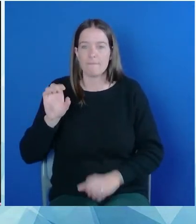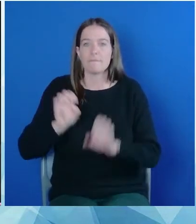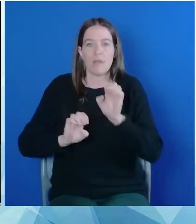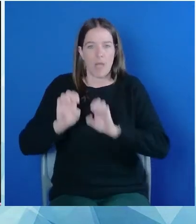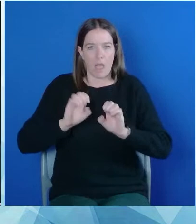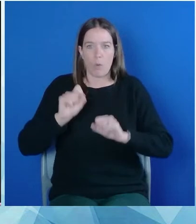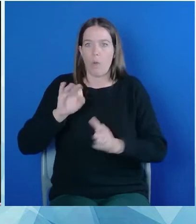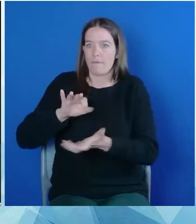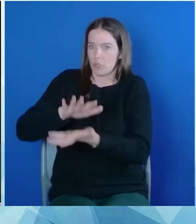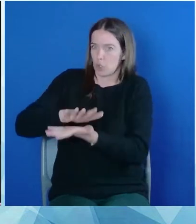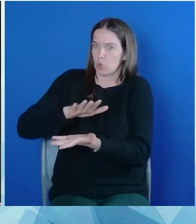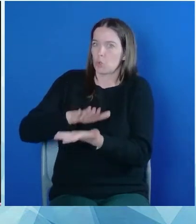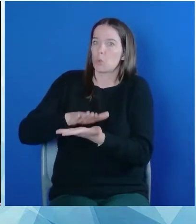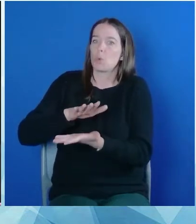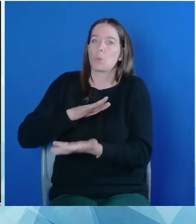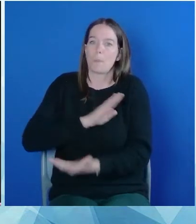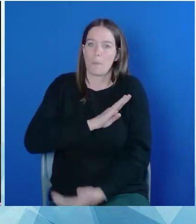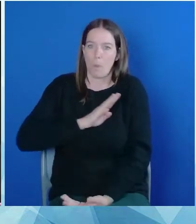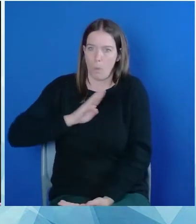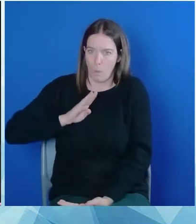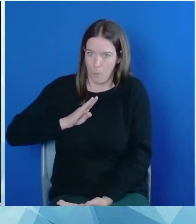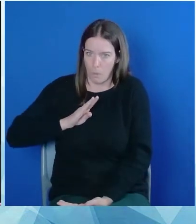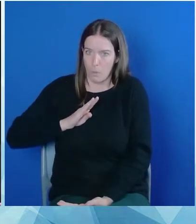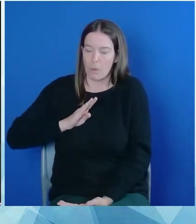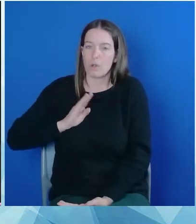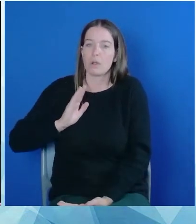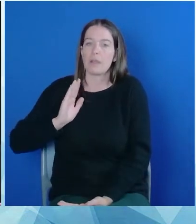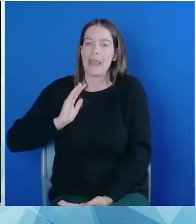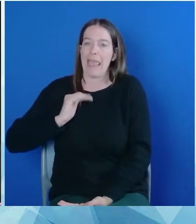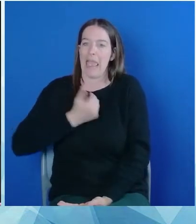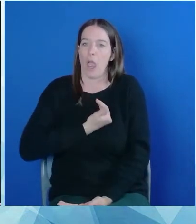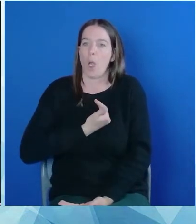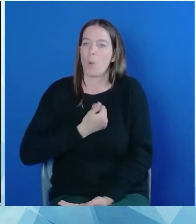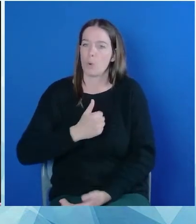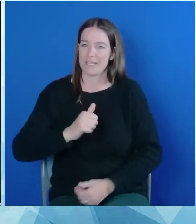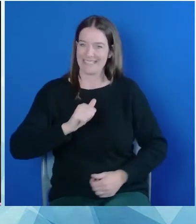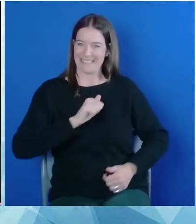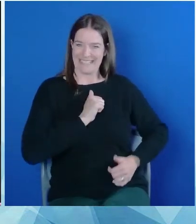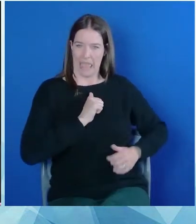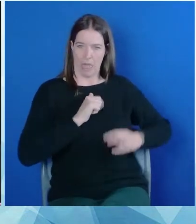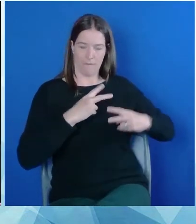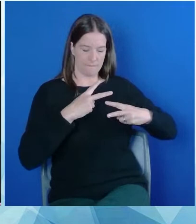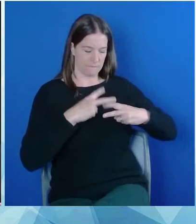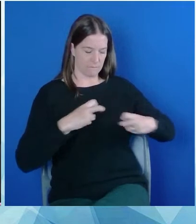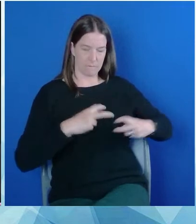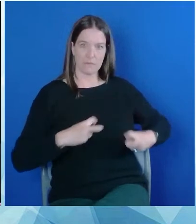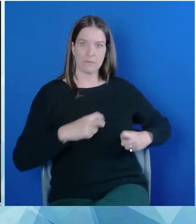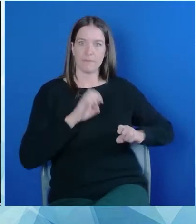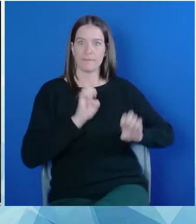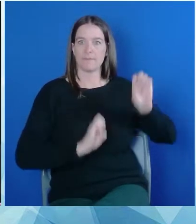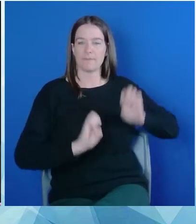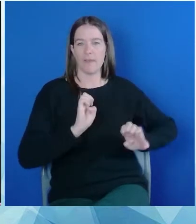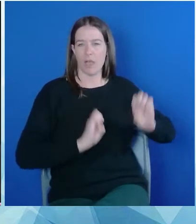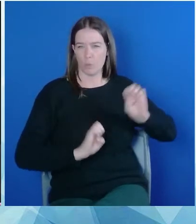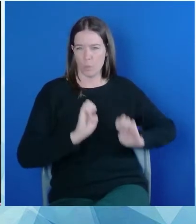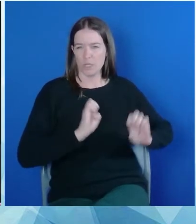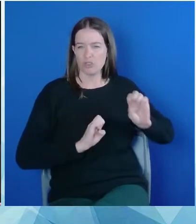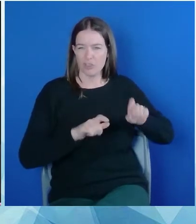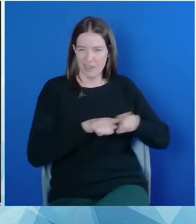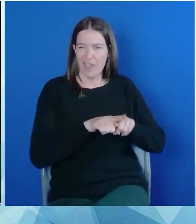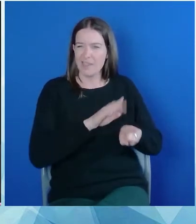Evaluation of the school board, our self-evaluation as a board. I'd like to talk about